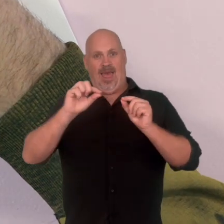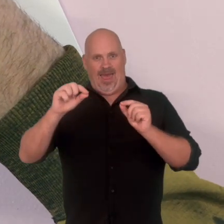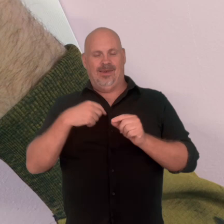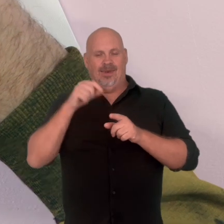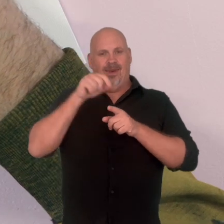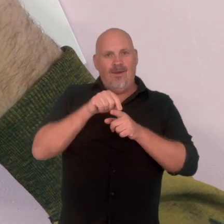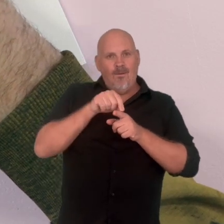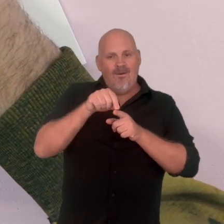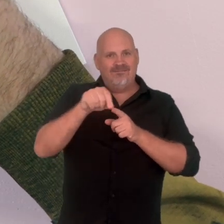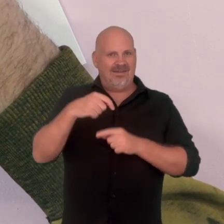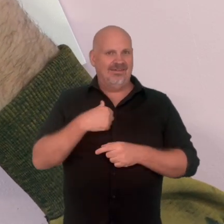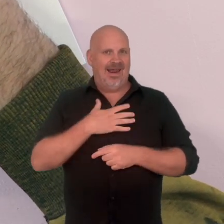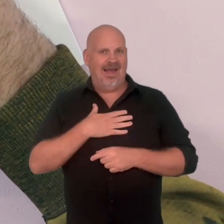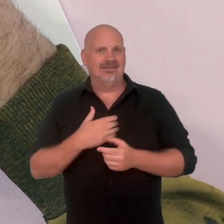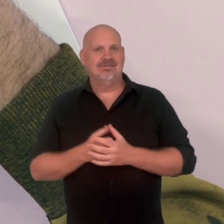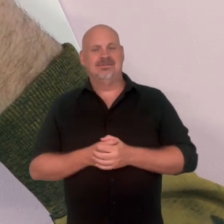And